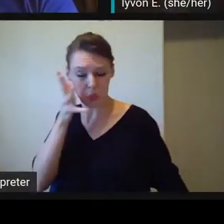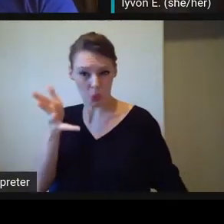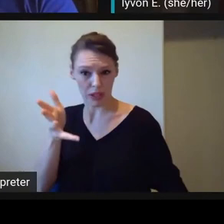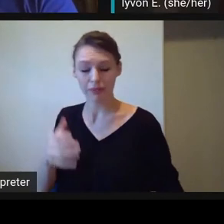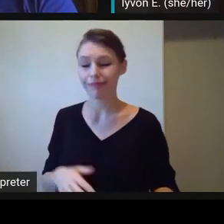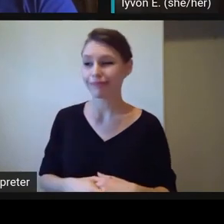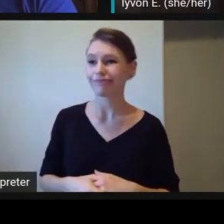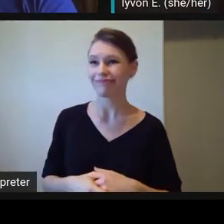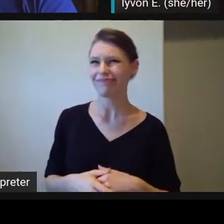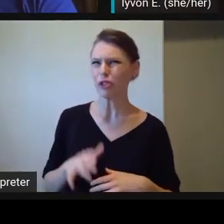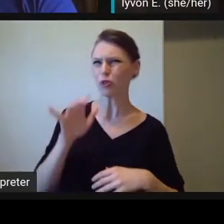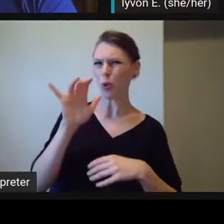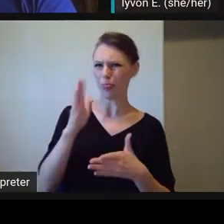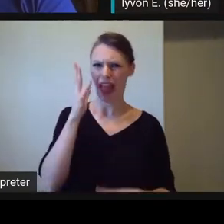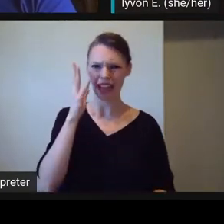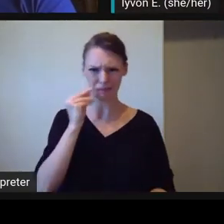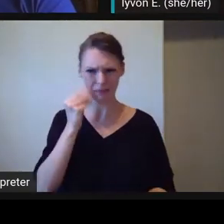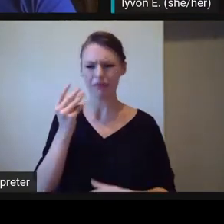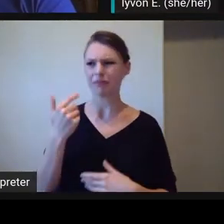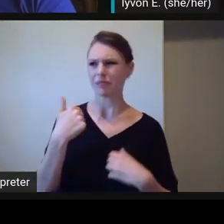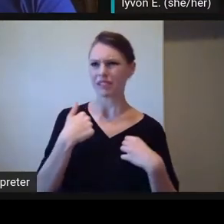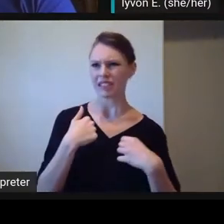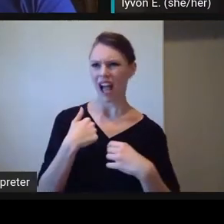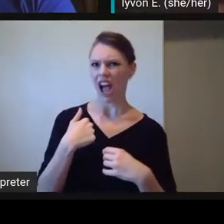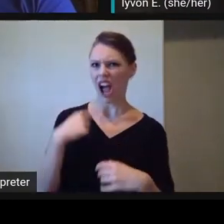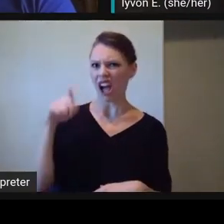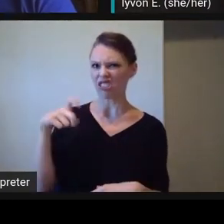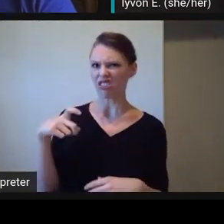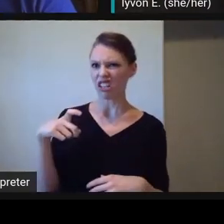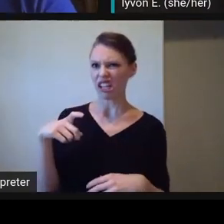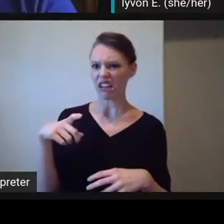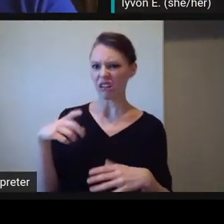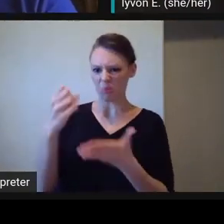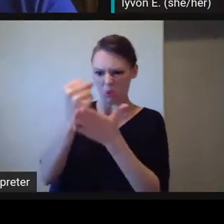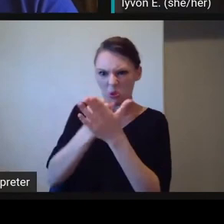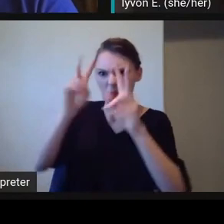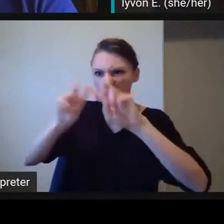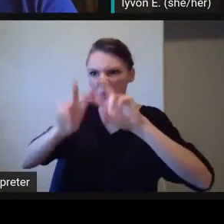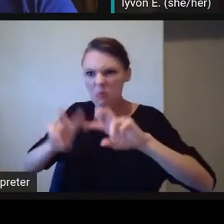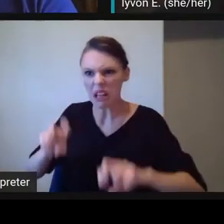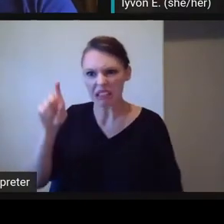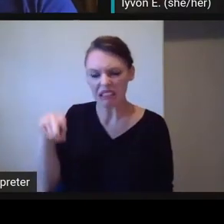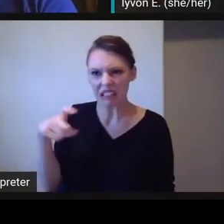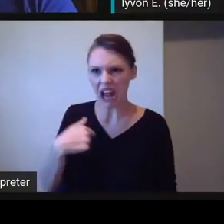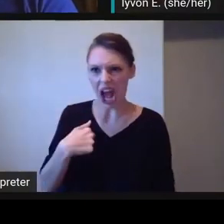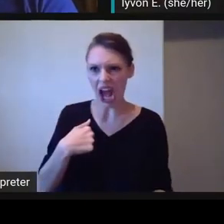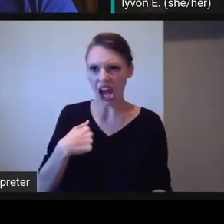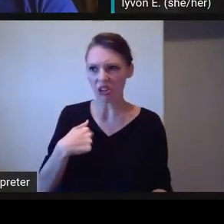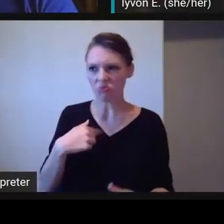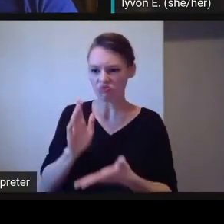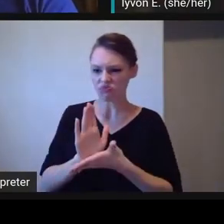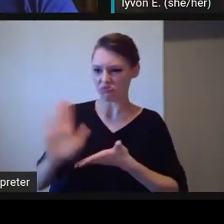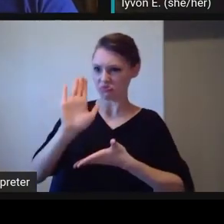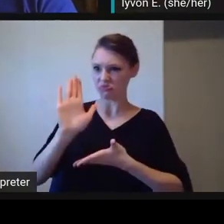that made me go, okay, I need to actually become a dramaturg. I didn't go to school for dramaturgy. And I sometimes still feel